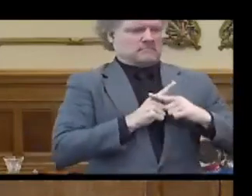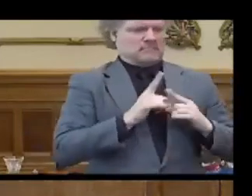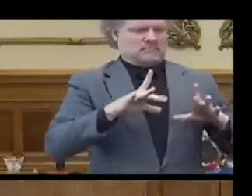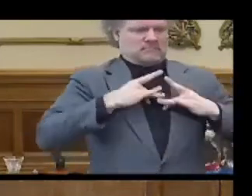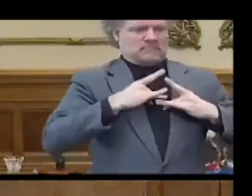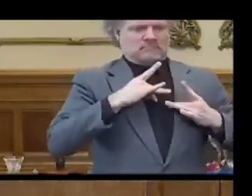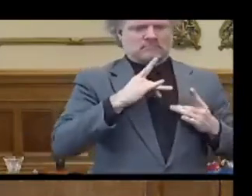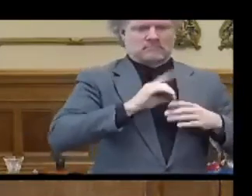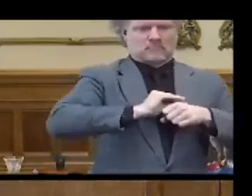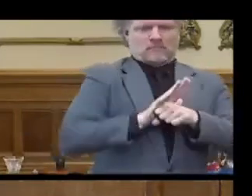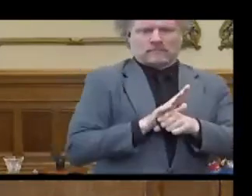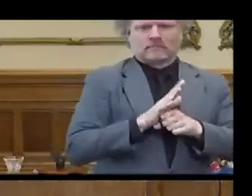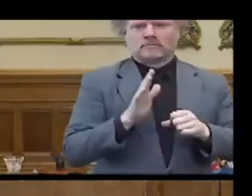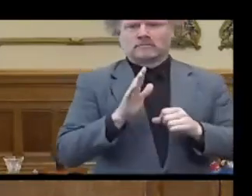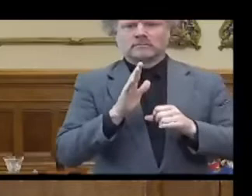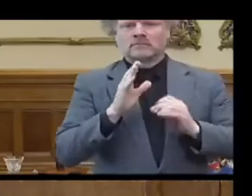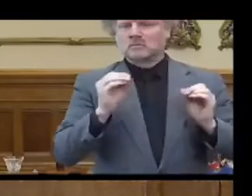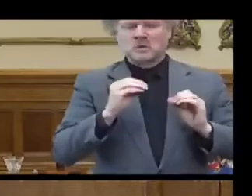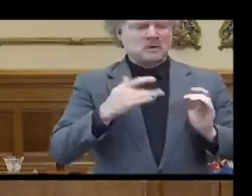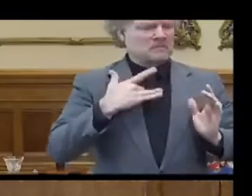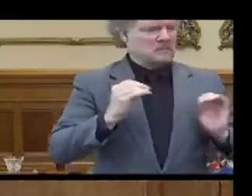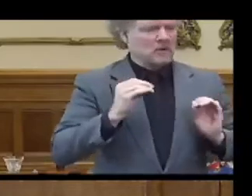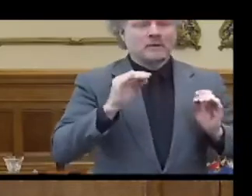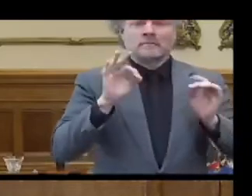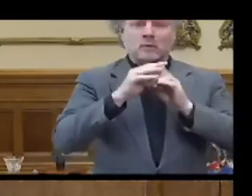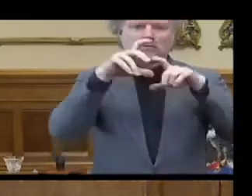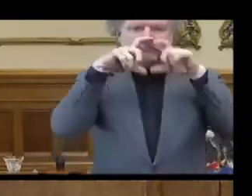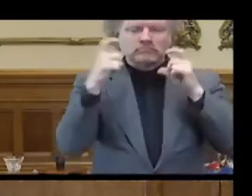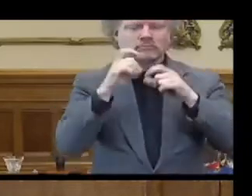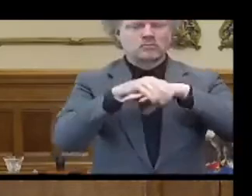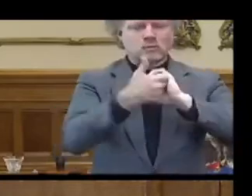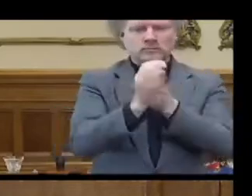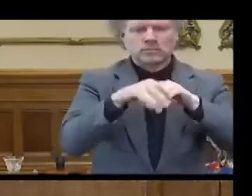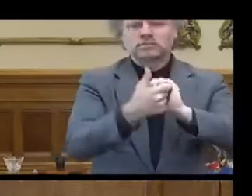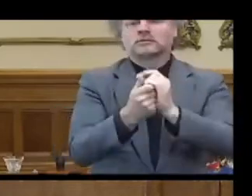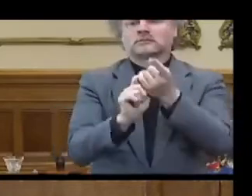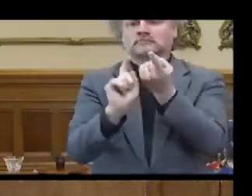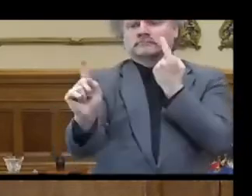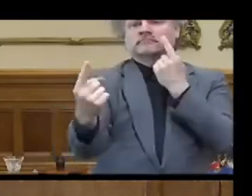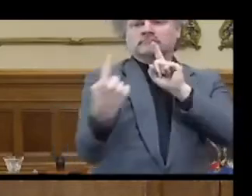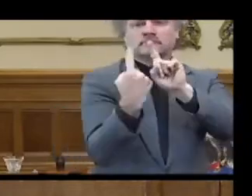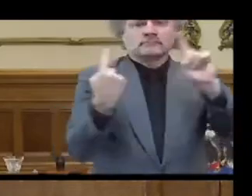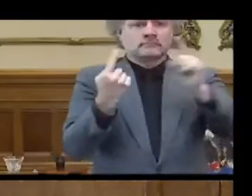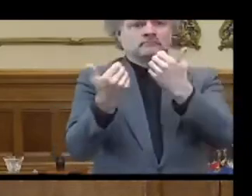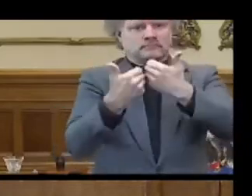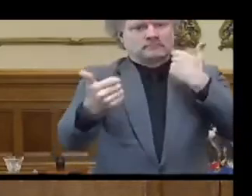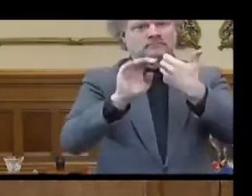and asymptomatic. So that means wearing your mask, washing your hands, social distancing. That has always been my biggest concern about